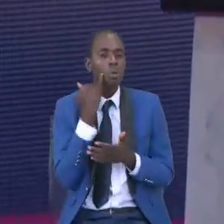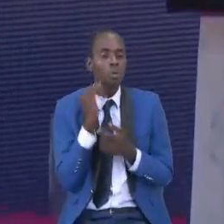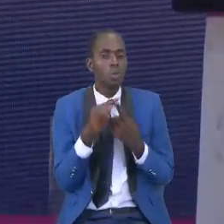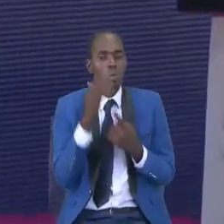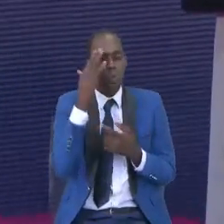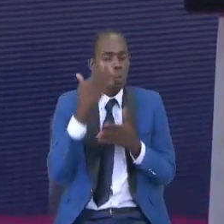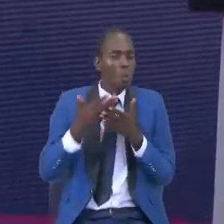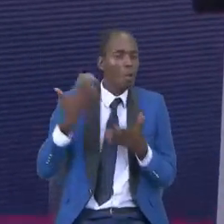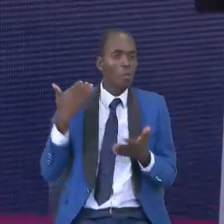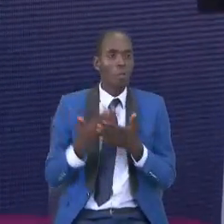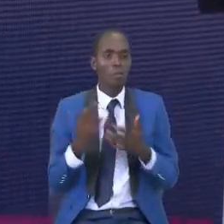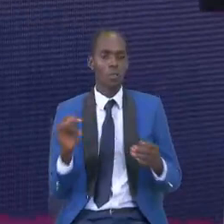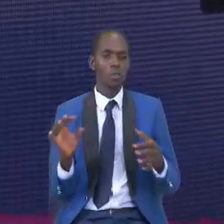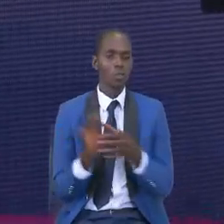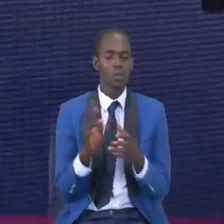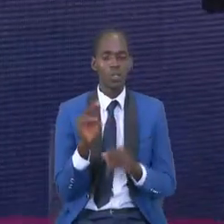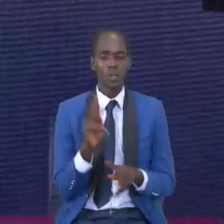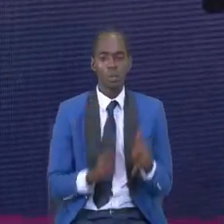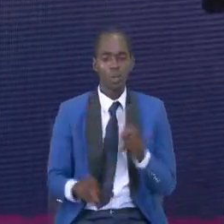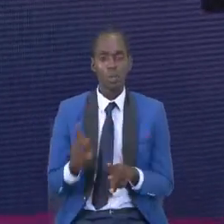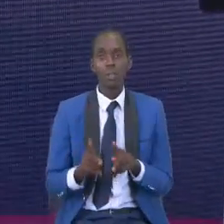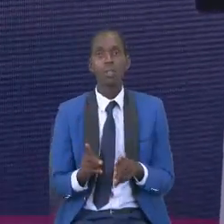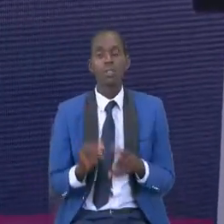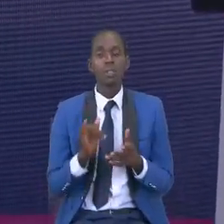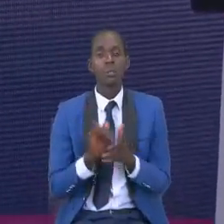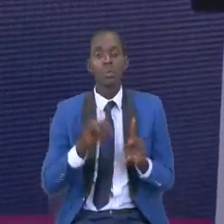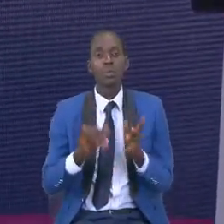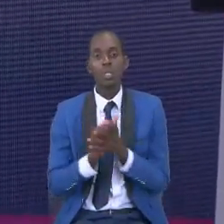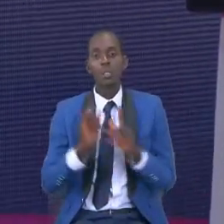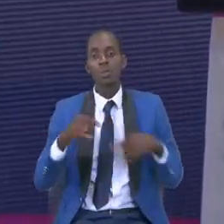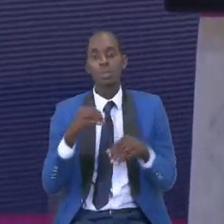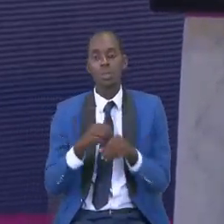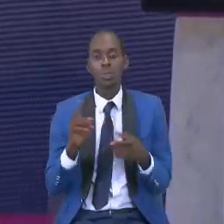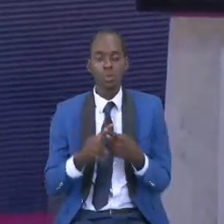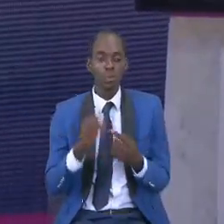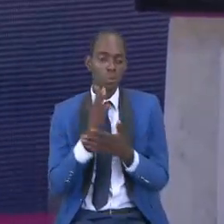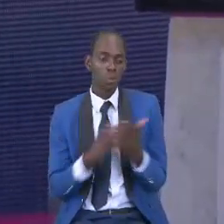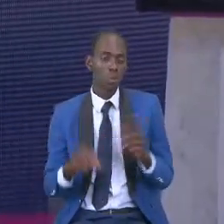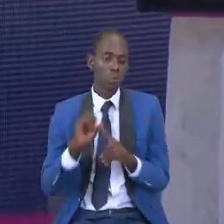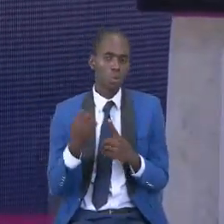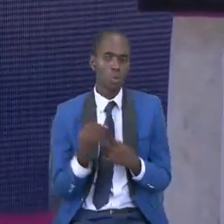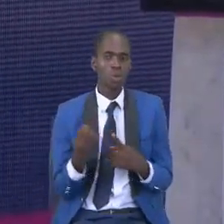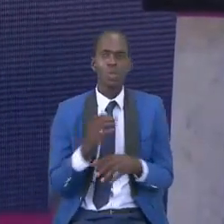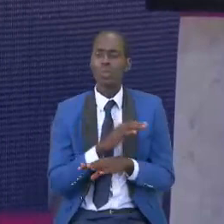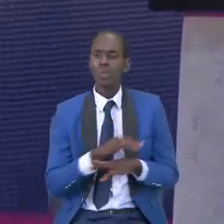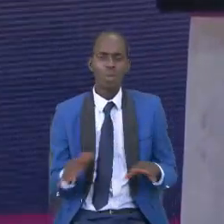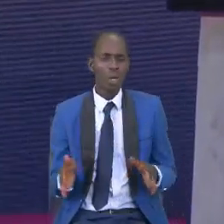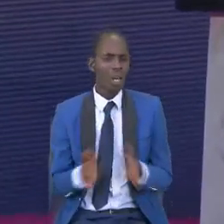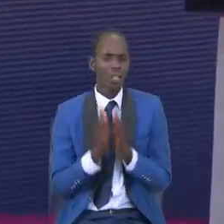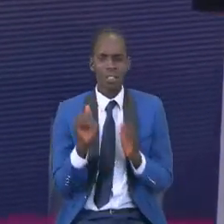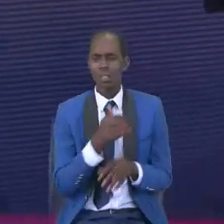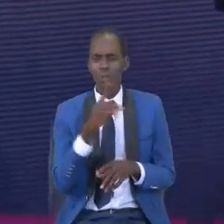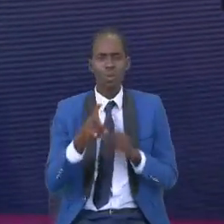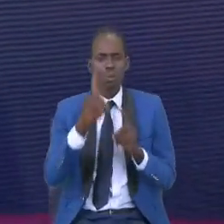get into a particular situation, they didn't ask any question. You should have asked the question ahead of time. We